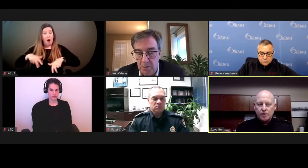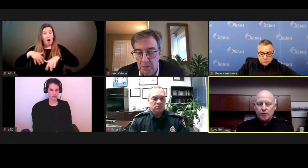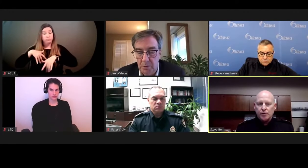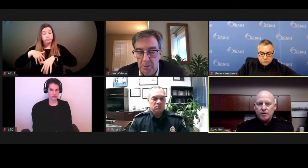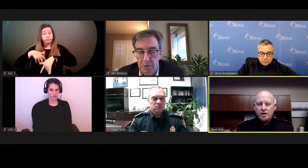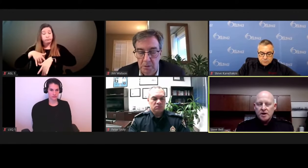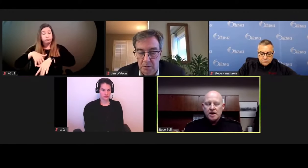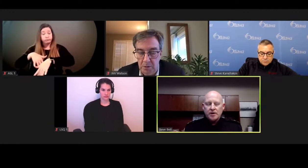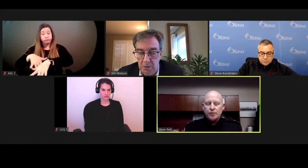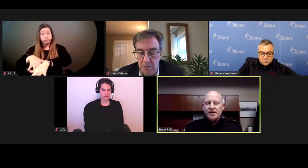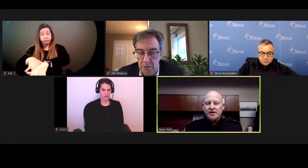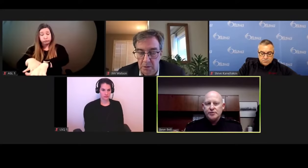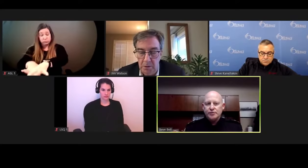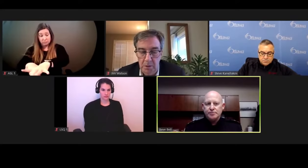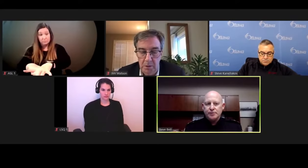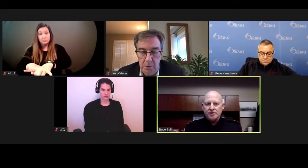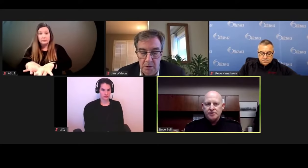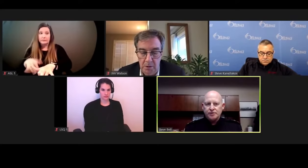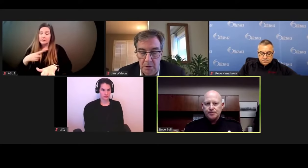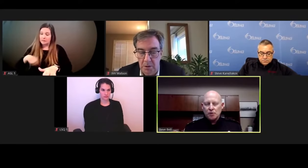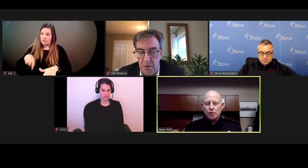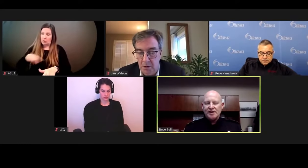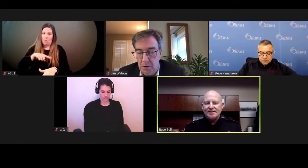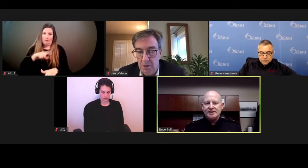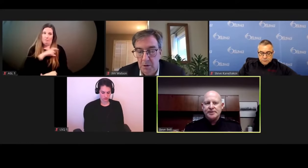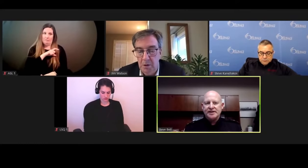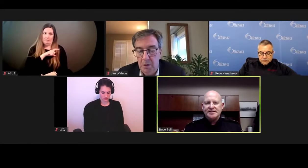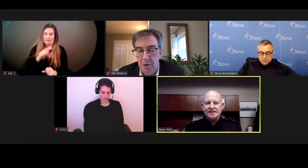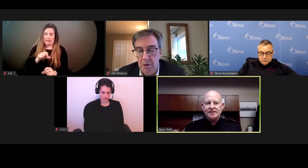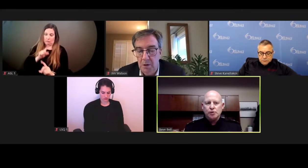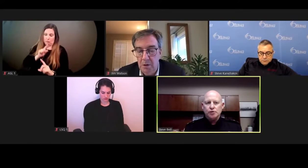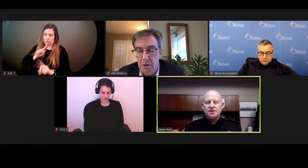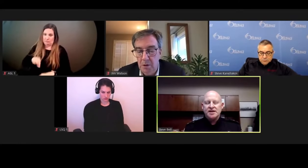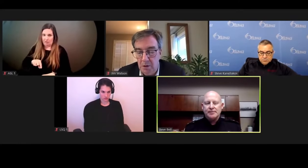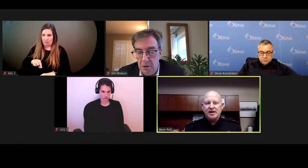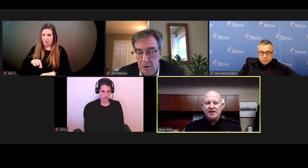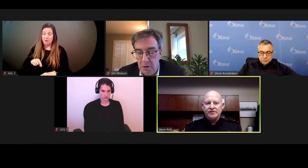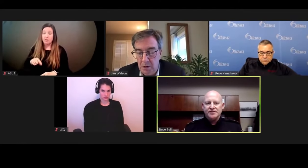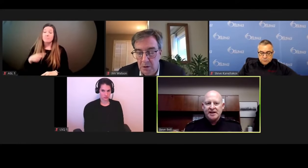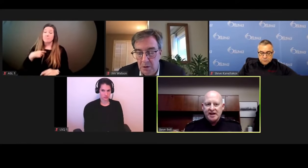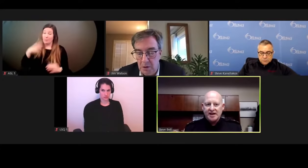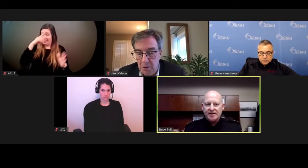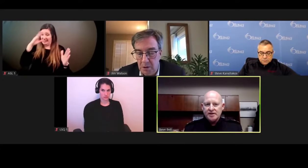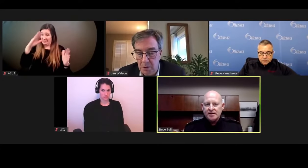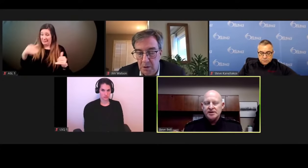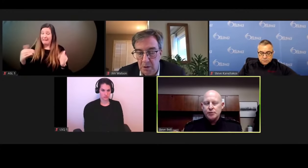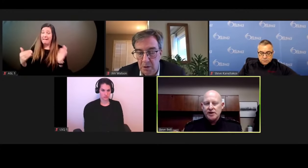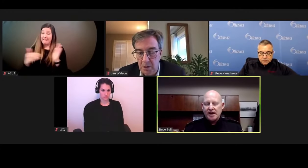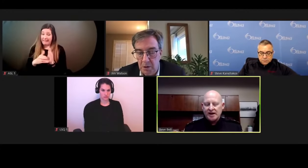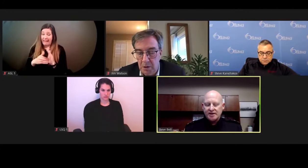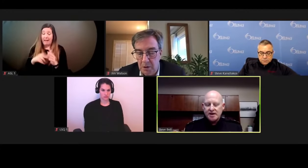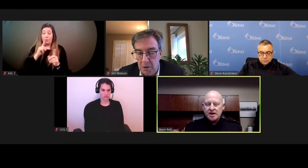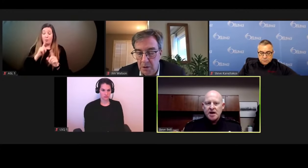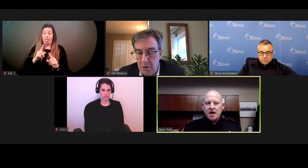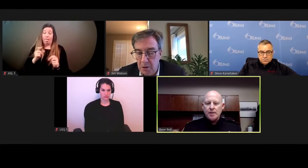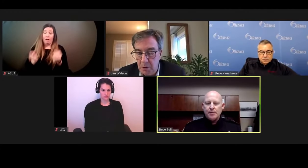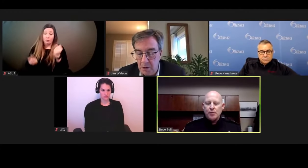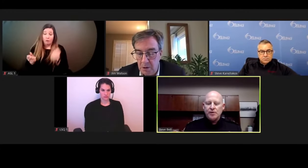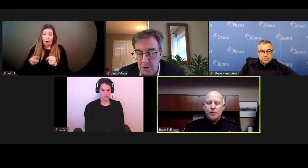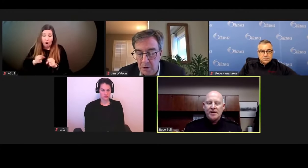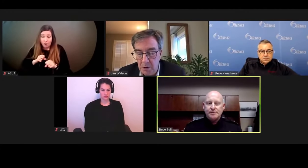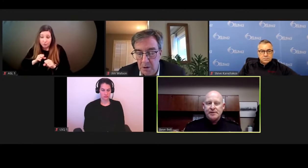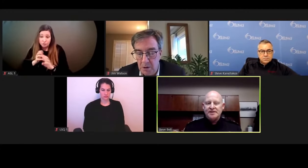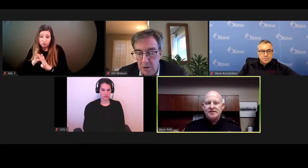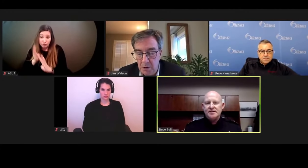that we needed to respond to. We anticipate to see those same levels again this weekend, but